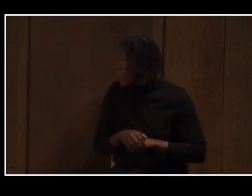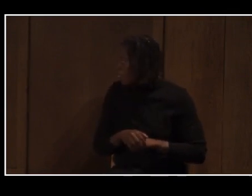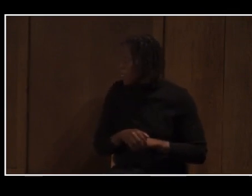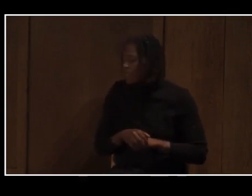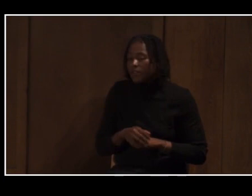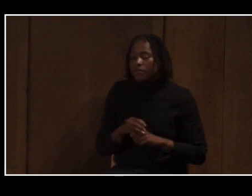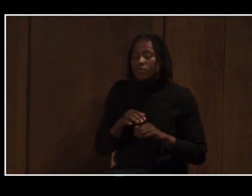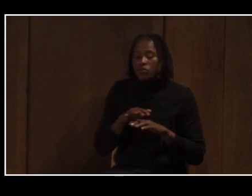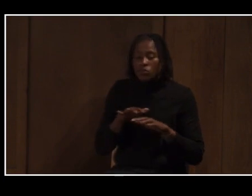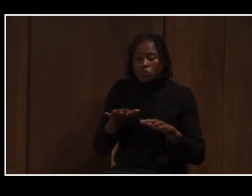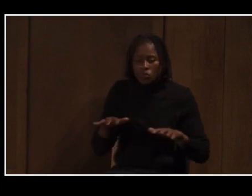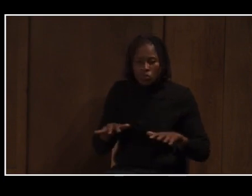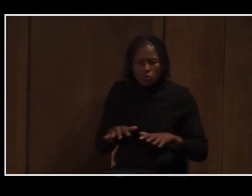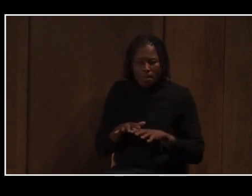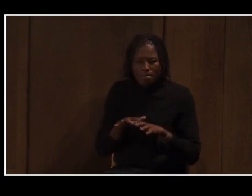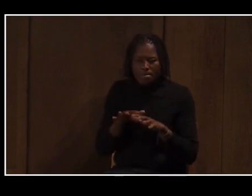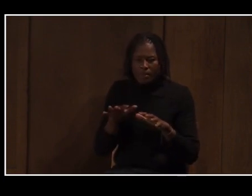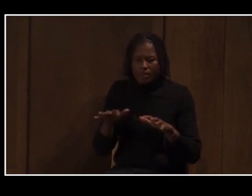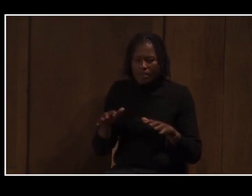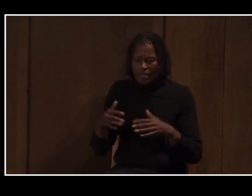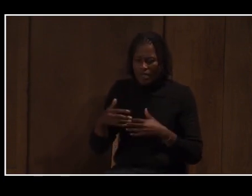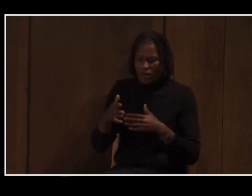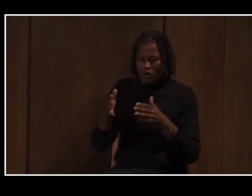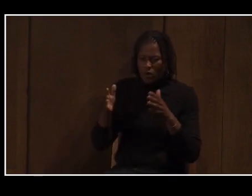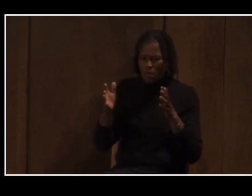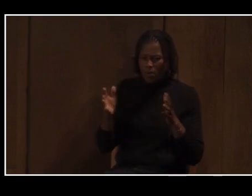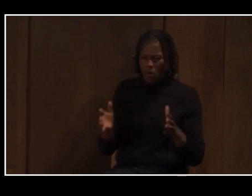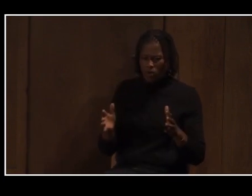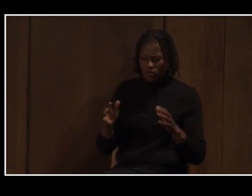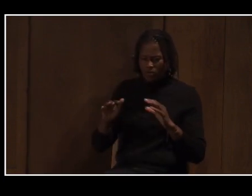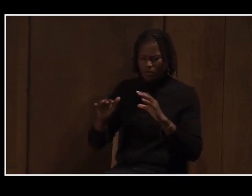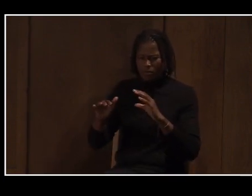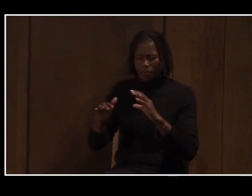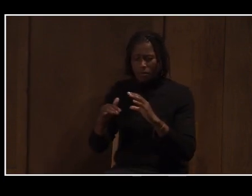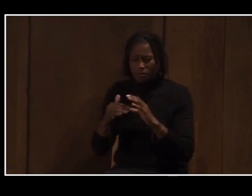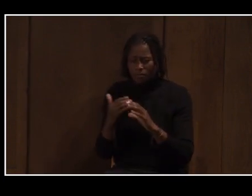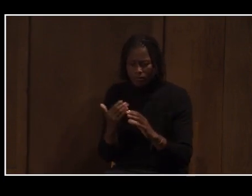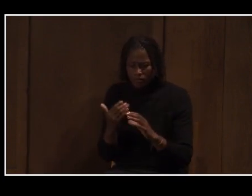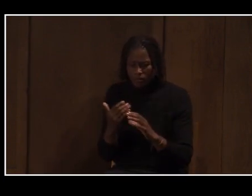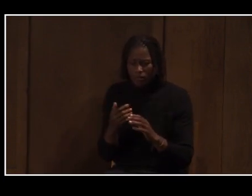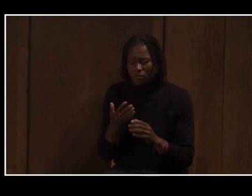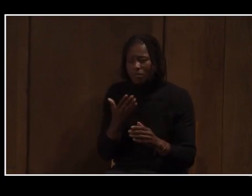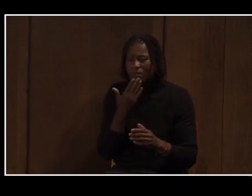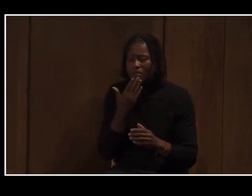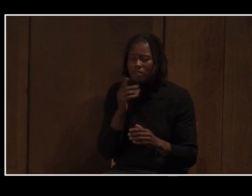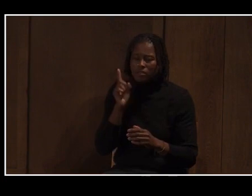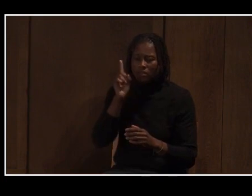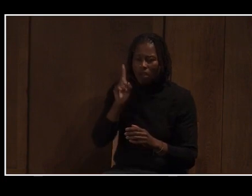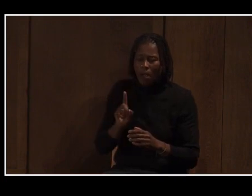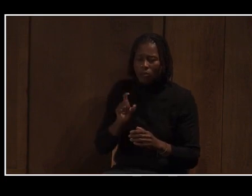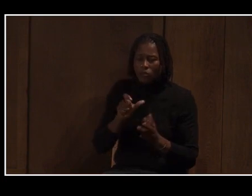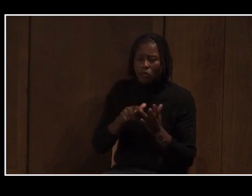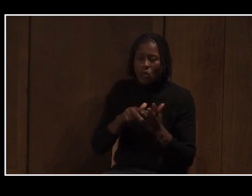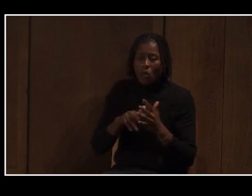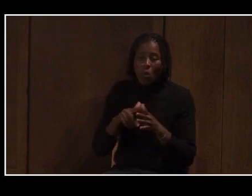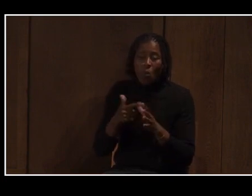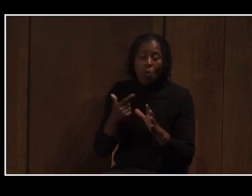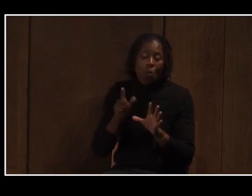swimming in a sea of boxed-in vocabulary, my inbox said, "Come to Conway Hall, talk about